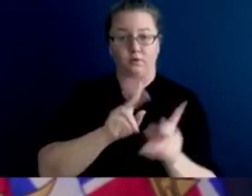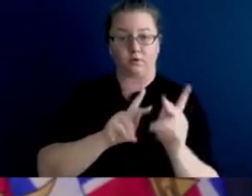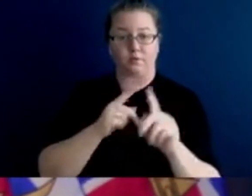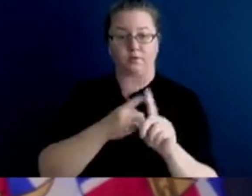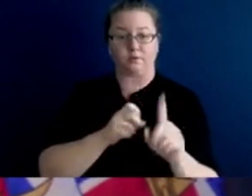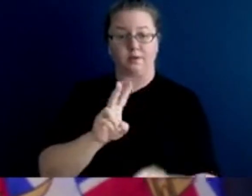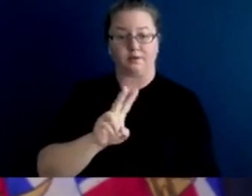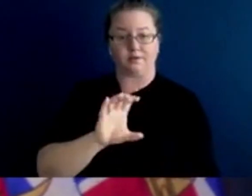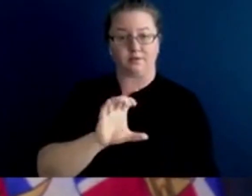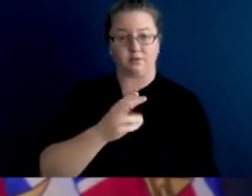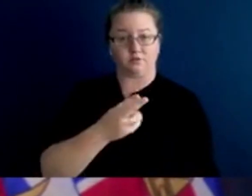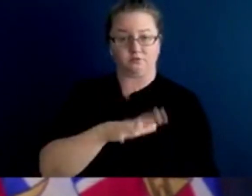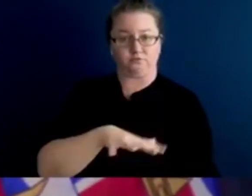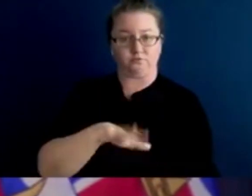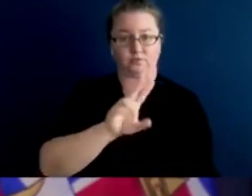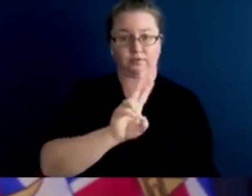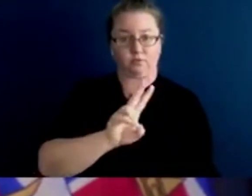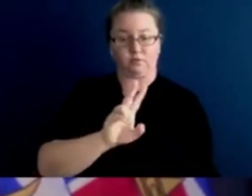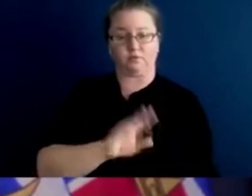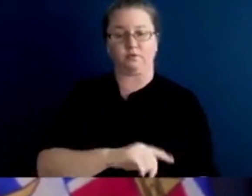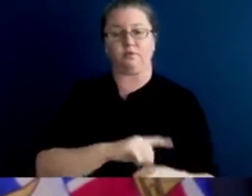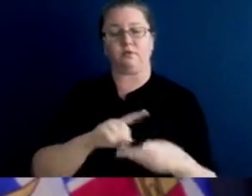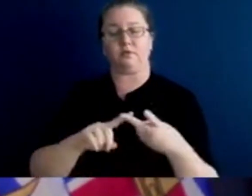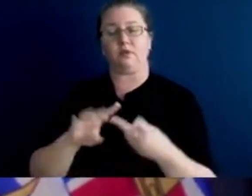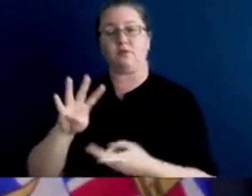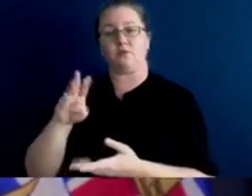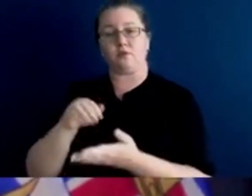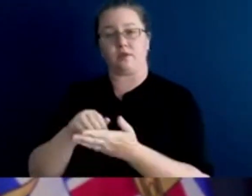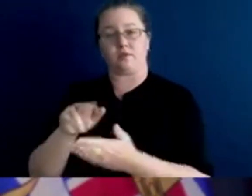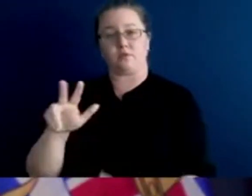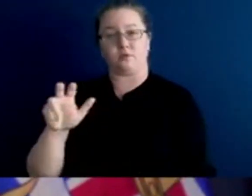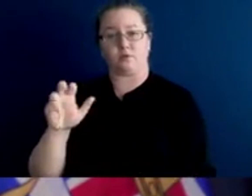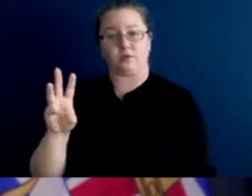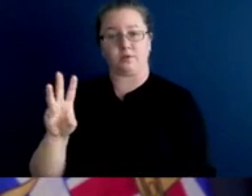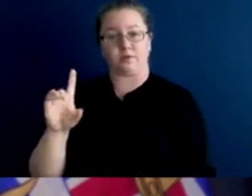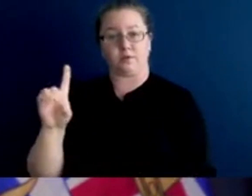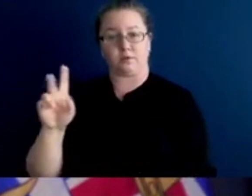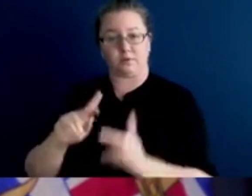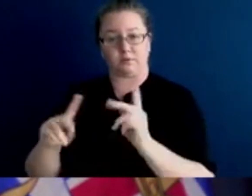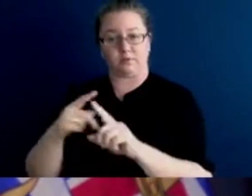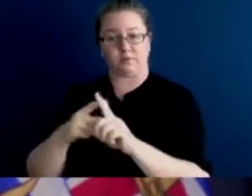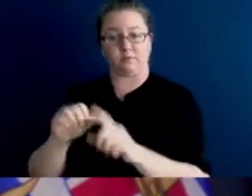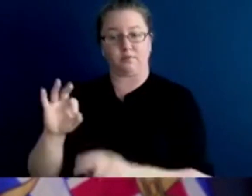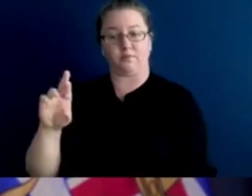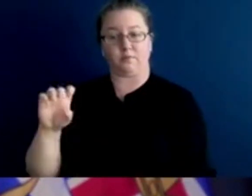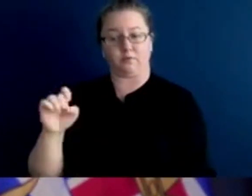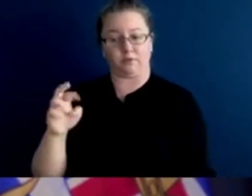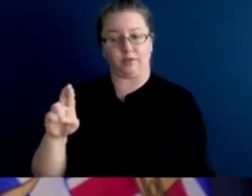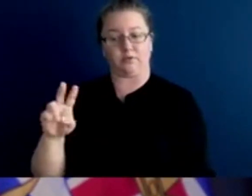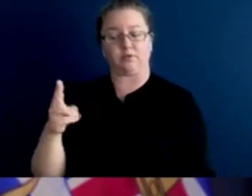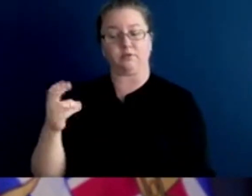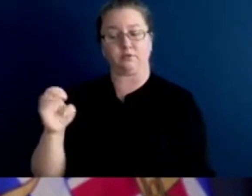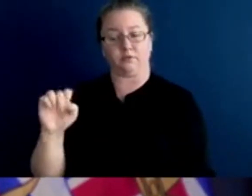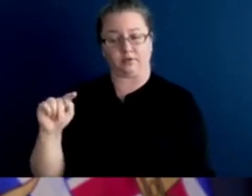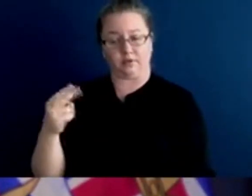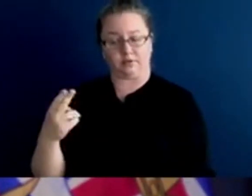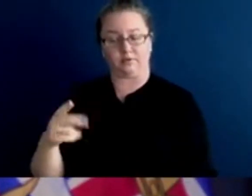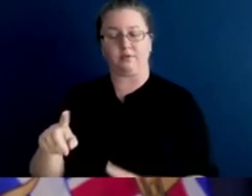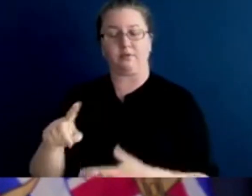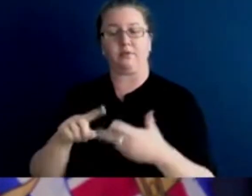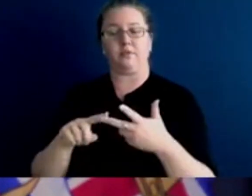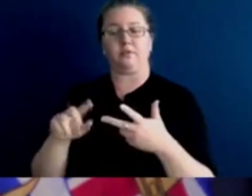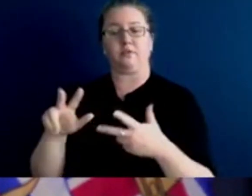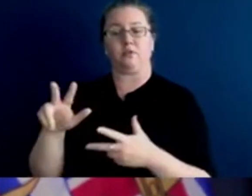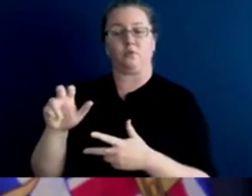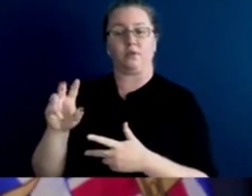For today, we have 148 new cases who have tested positive or who have been diagnosed with COVID-19,